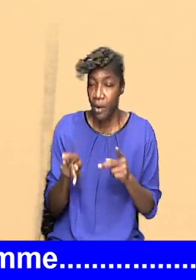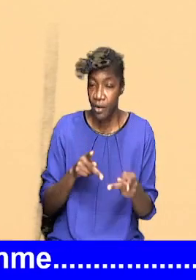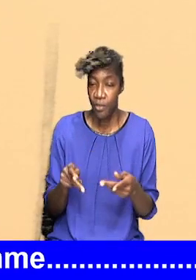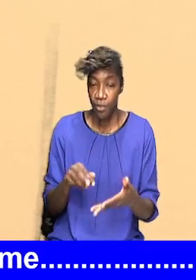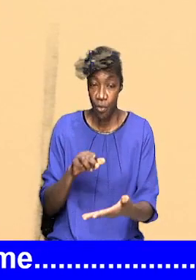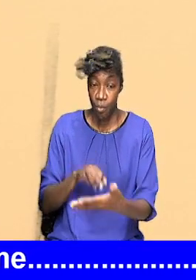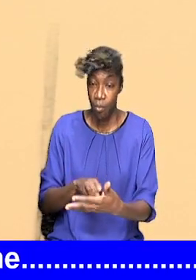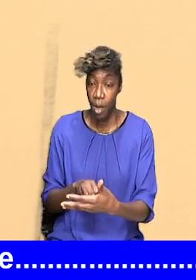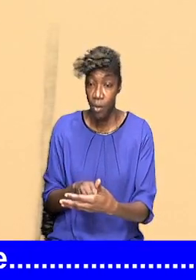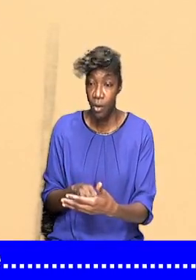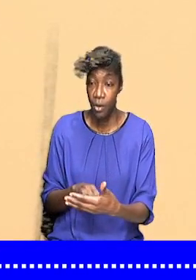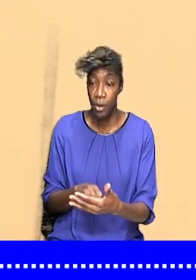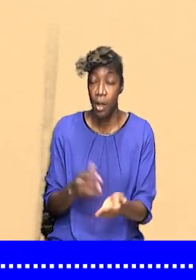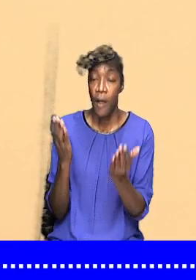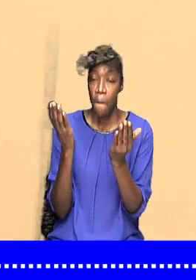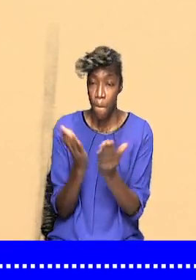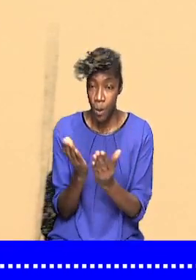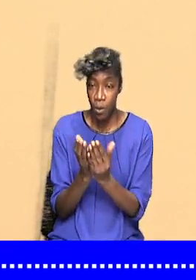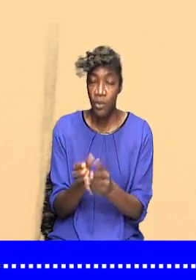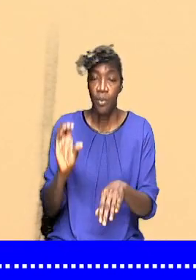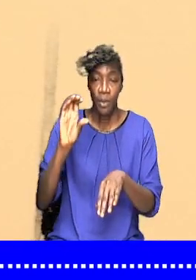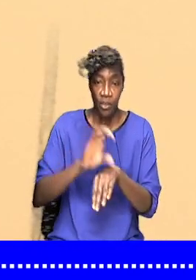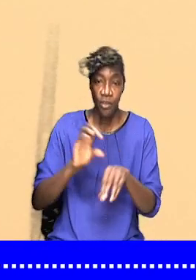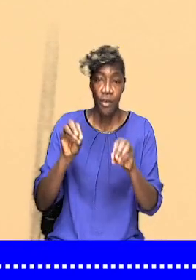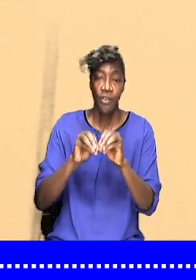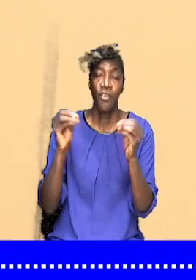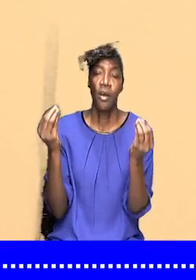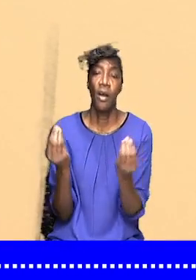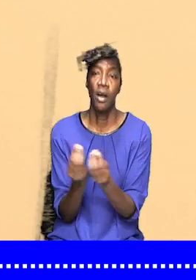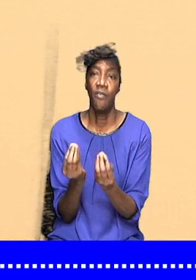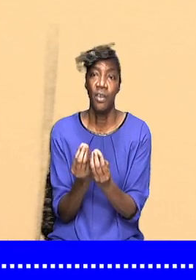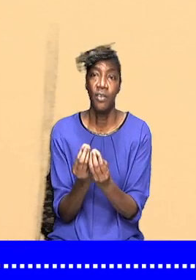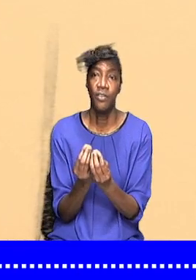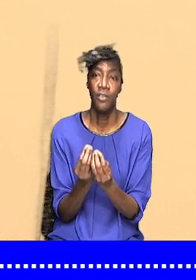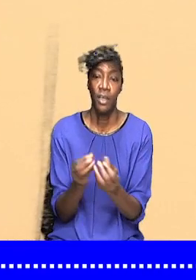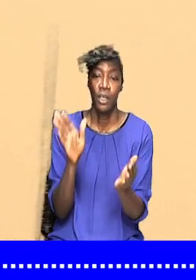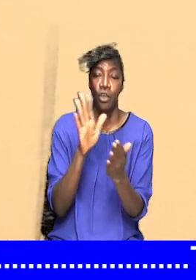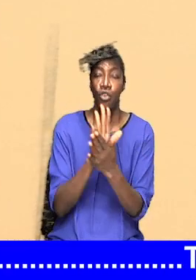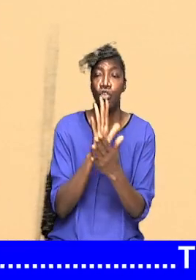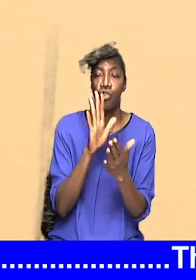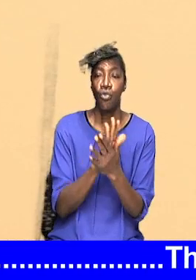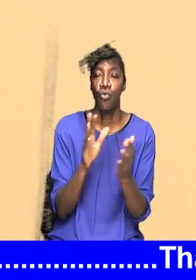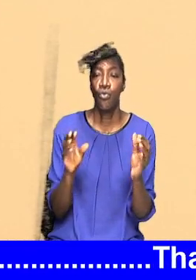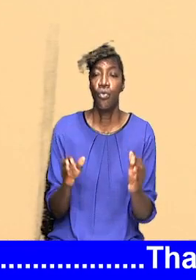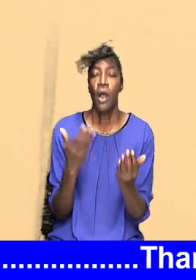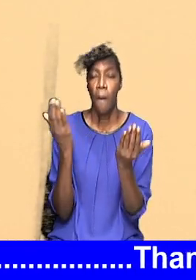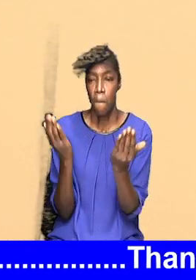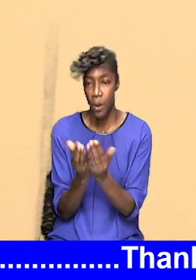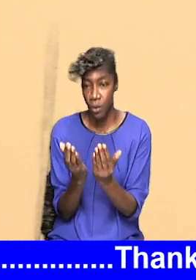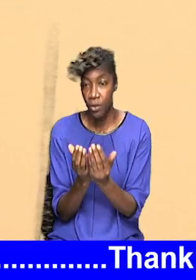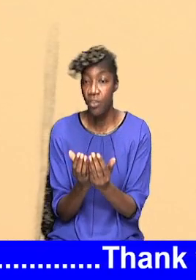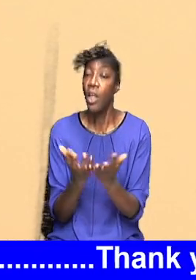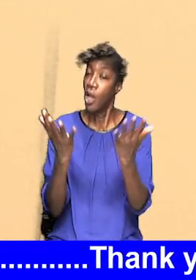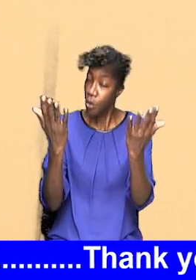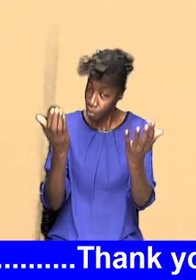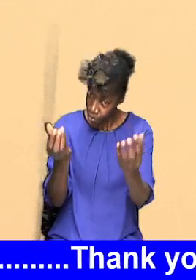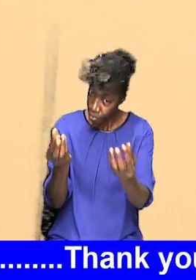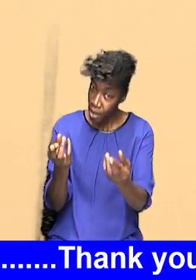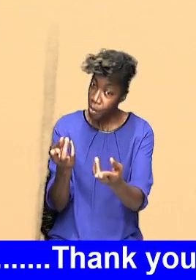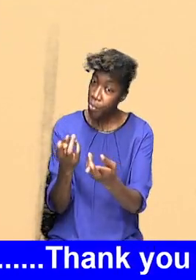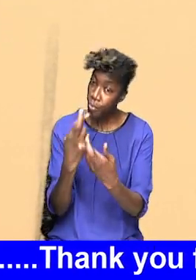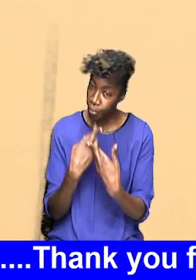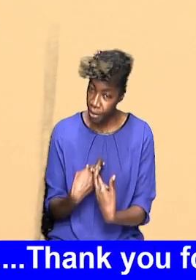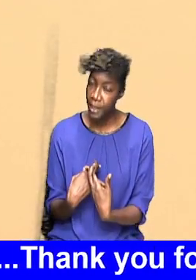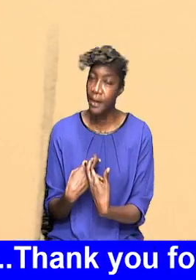from the church office, you know, you were given a loan of school books. We're asking you please to return them. You know, it has